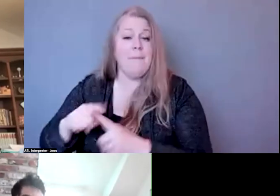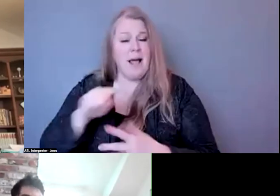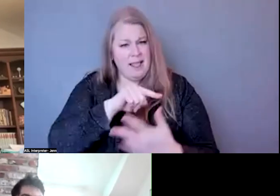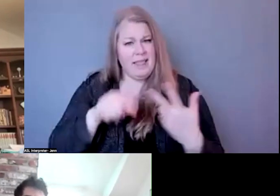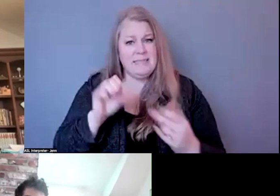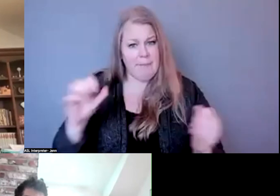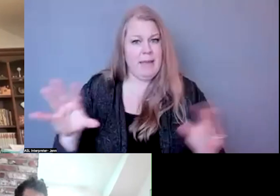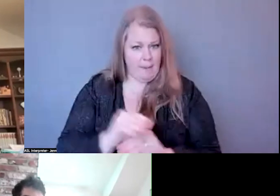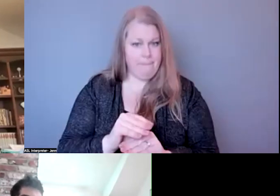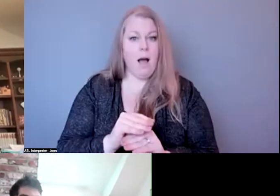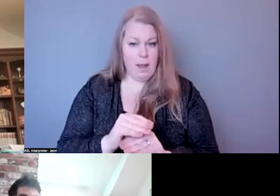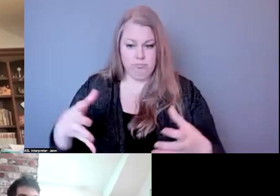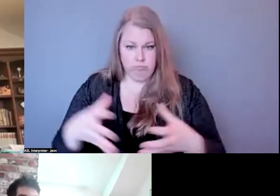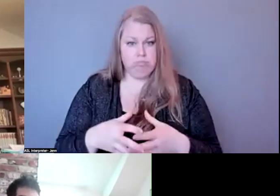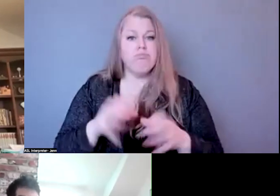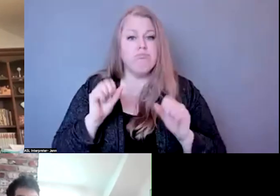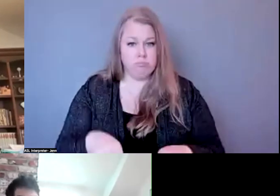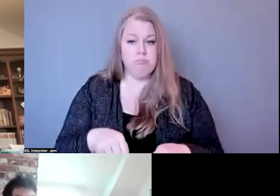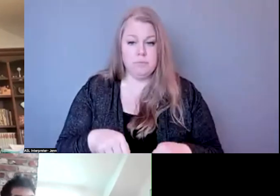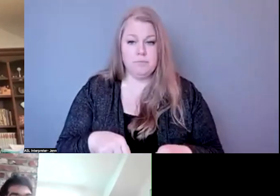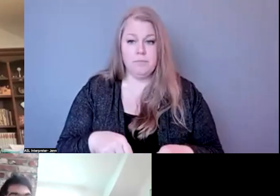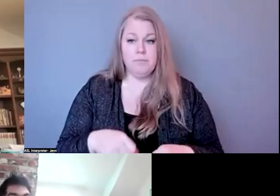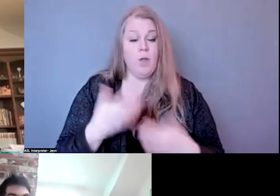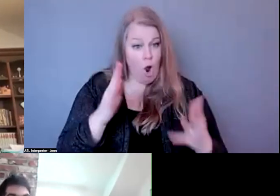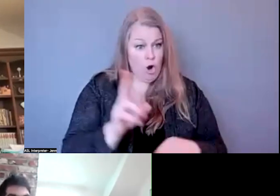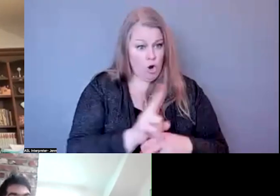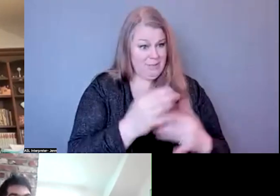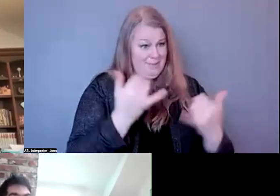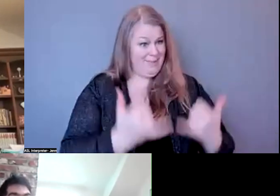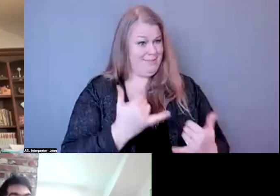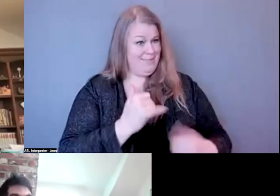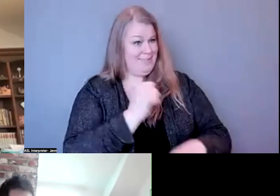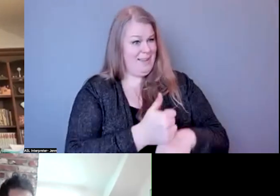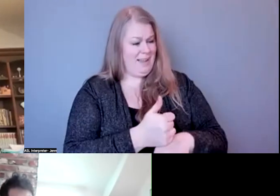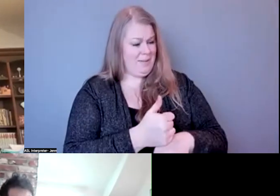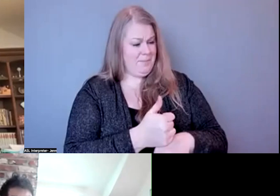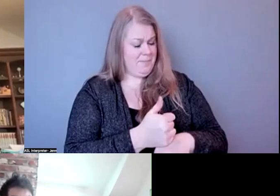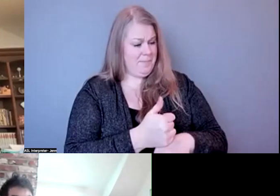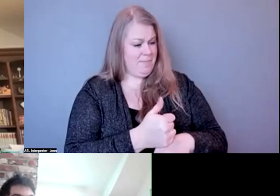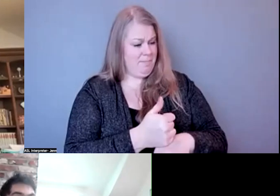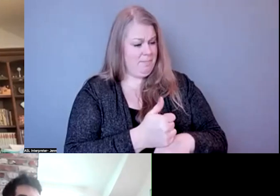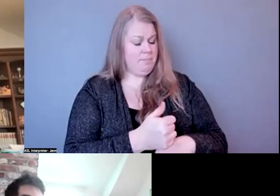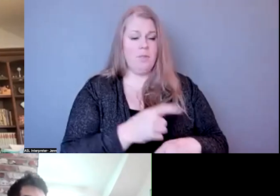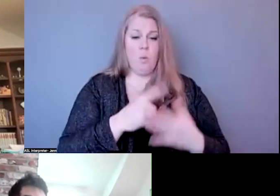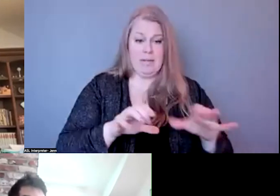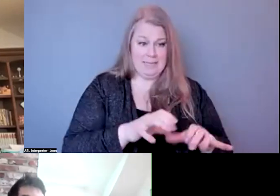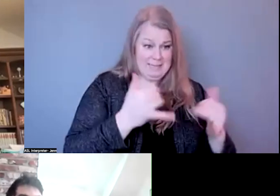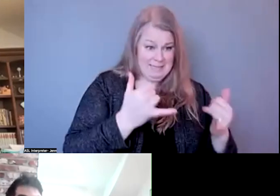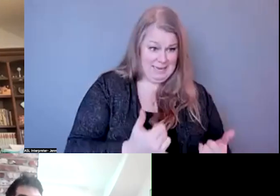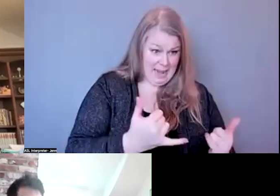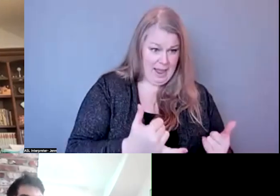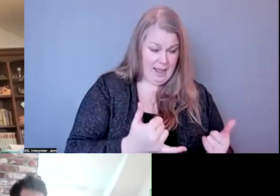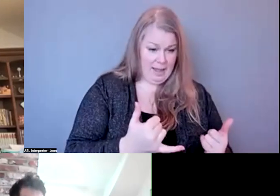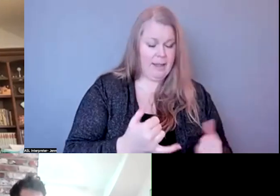combined, right? So even using existing what is possible to be done today, albeit not